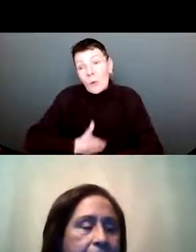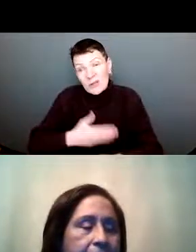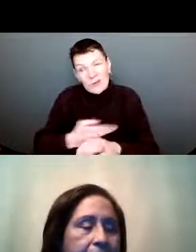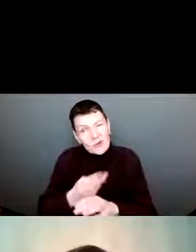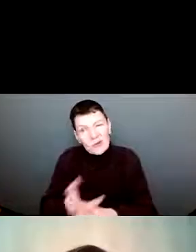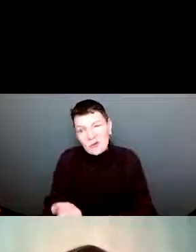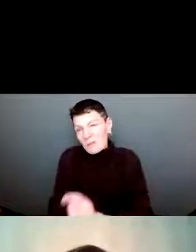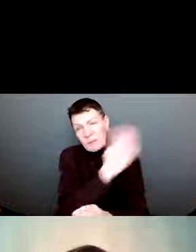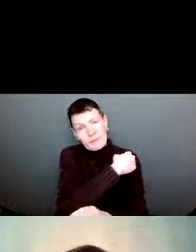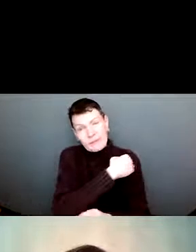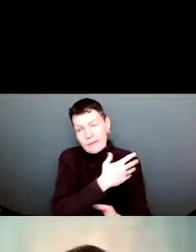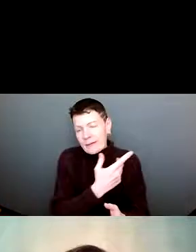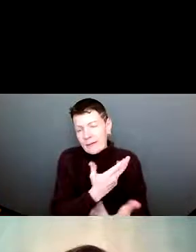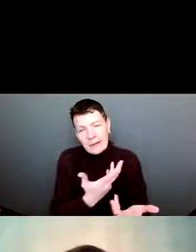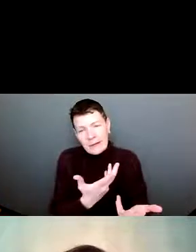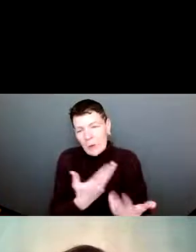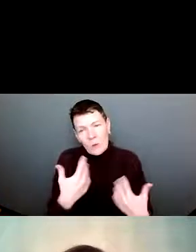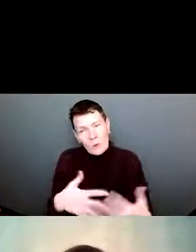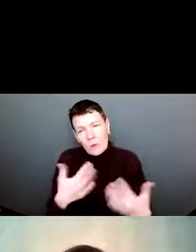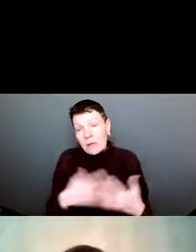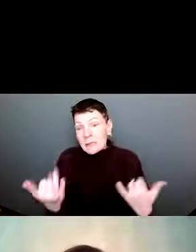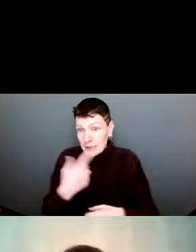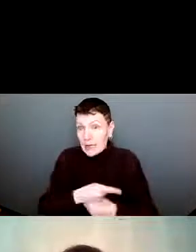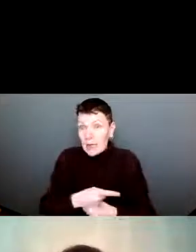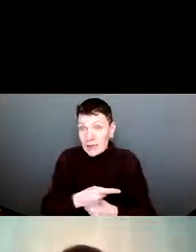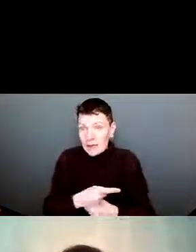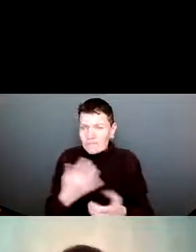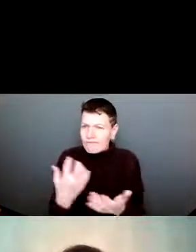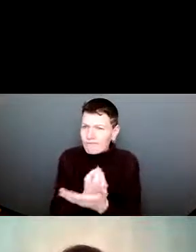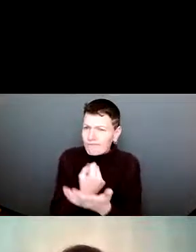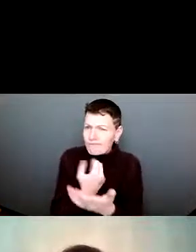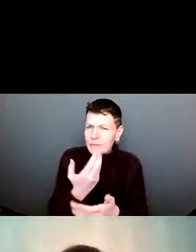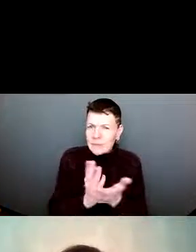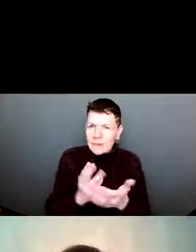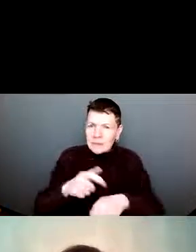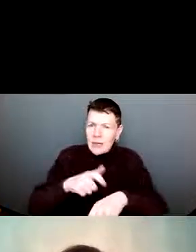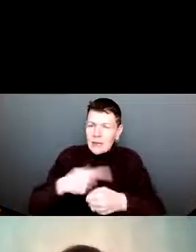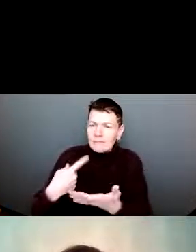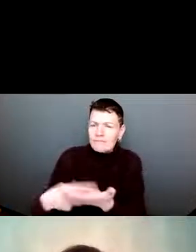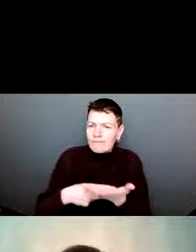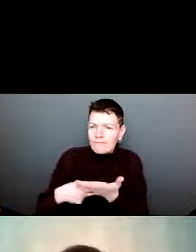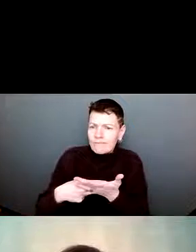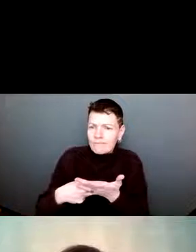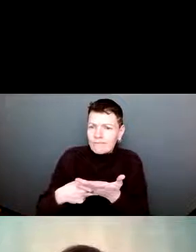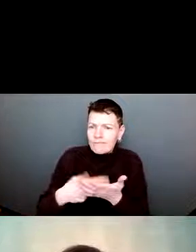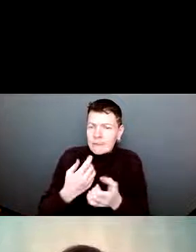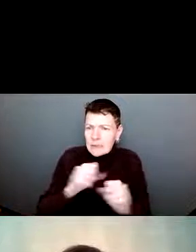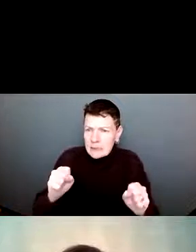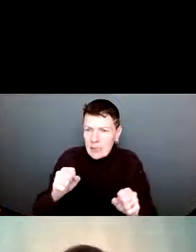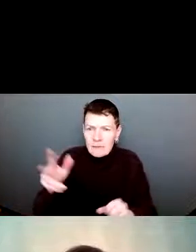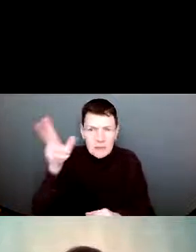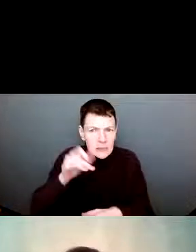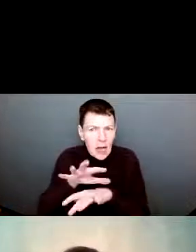a few years earlier. Today, I want to take some time to discuss hearing health and some safe listening